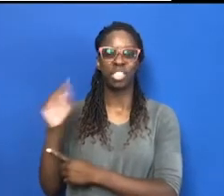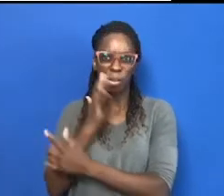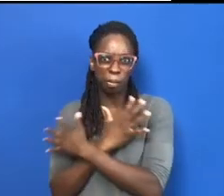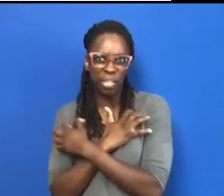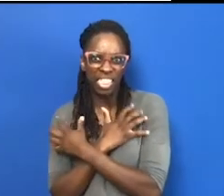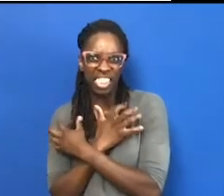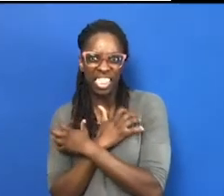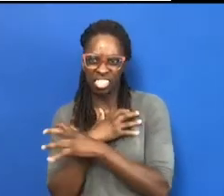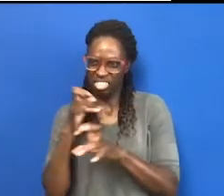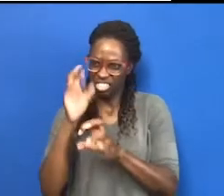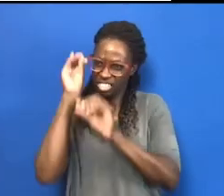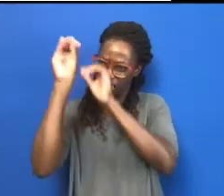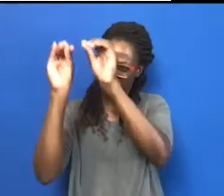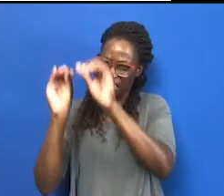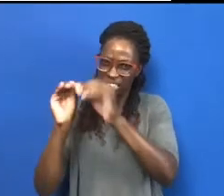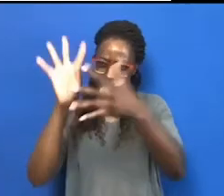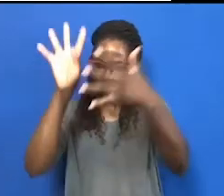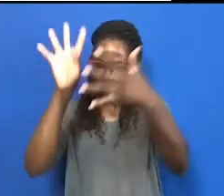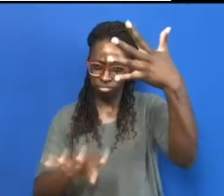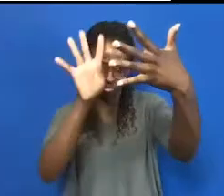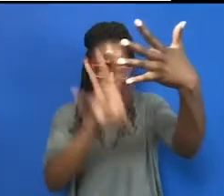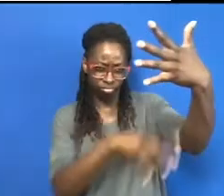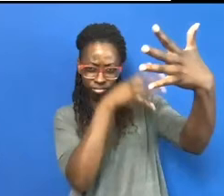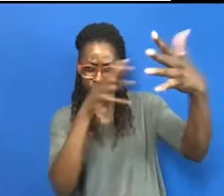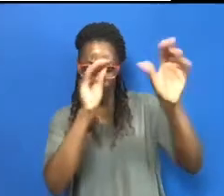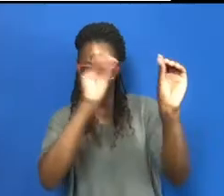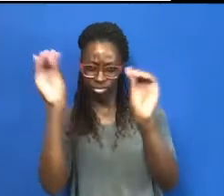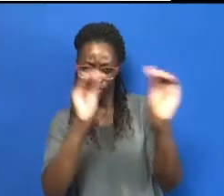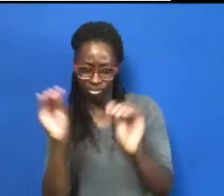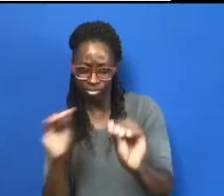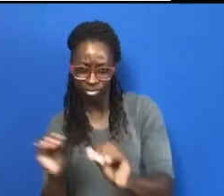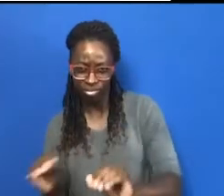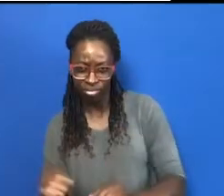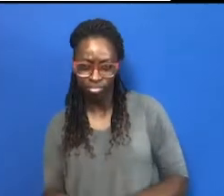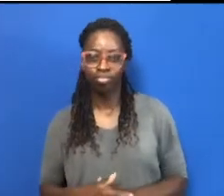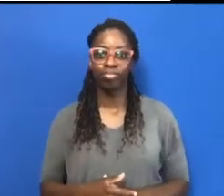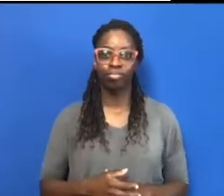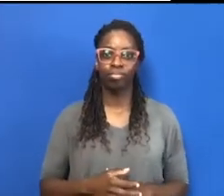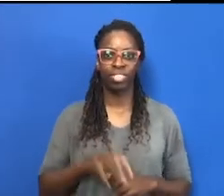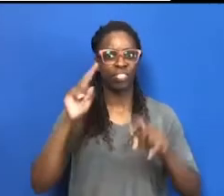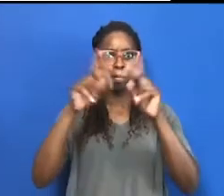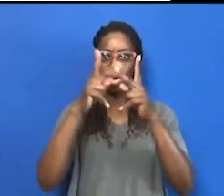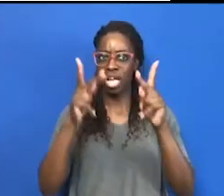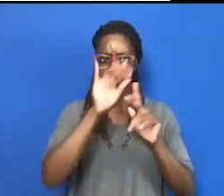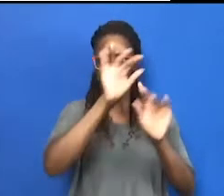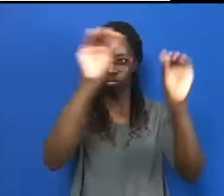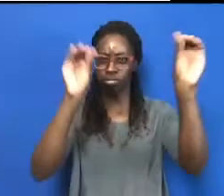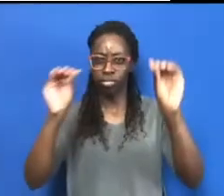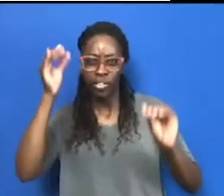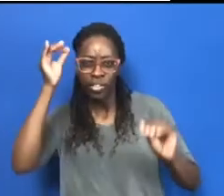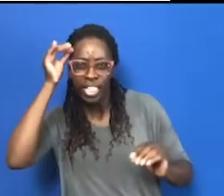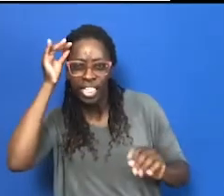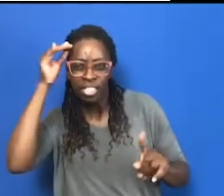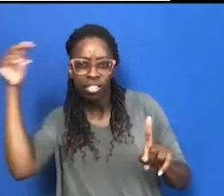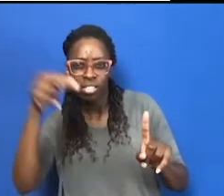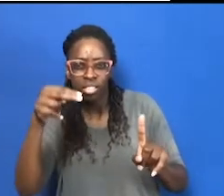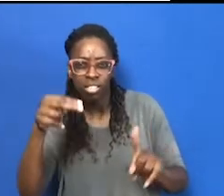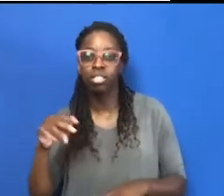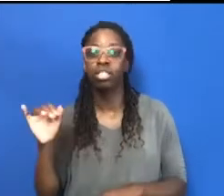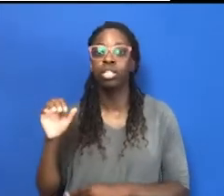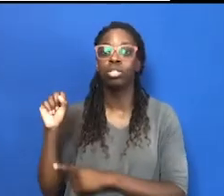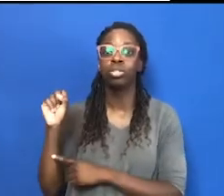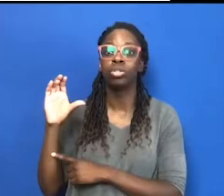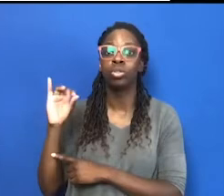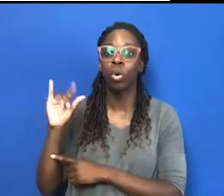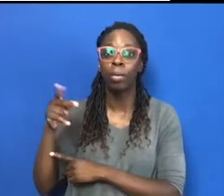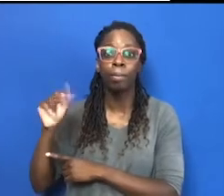We're using multiple sources of information. We started with the scoping review, which I'll mention again in a minute. We